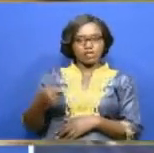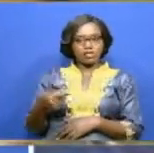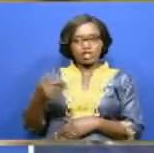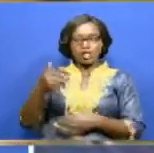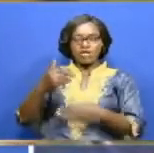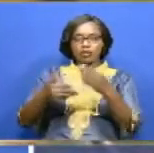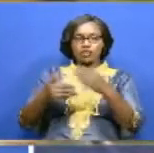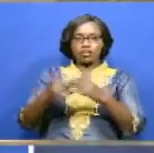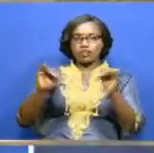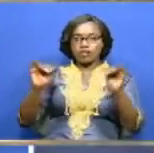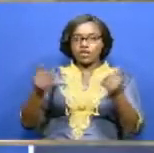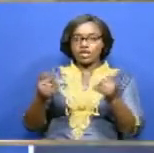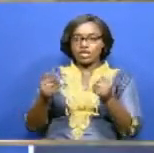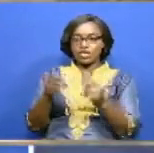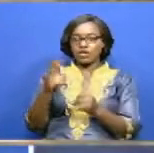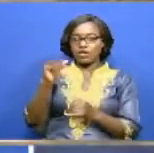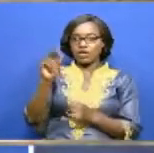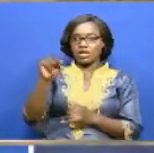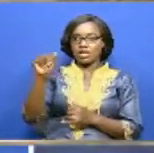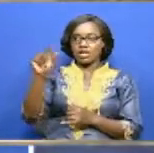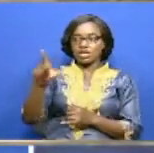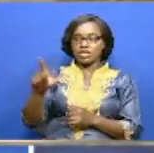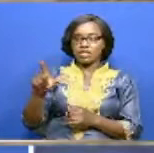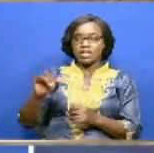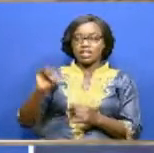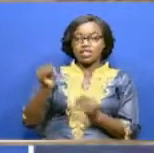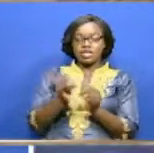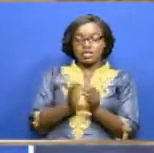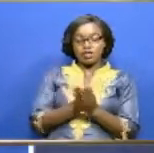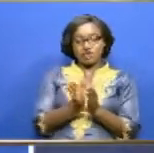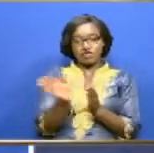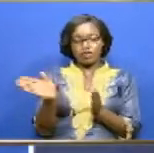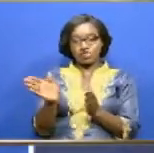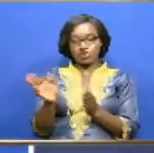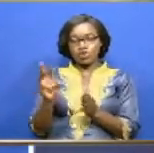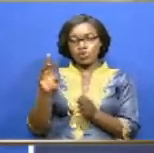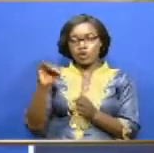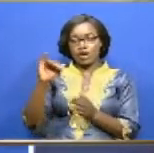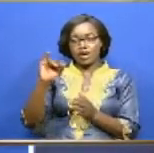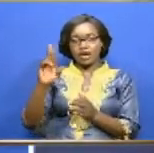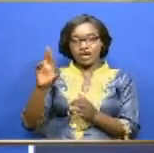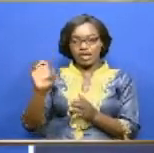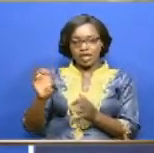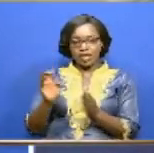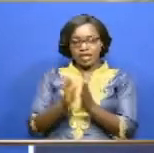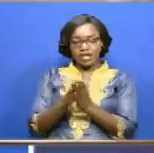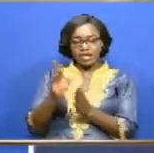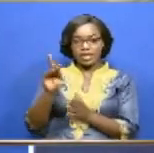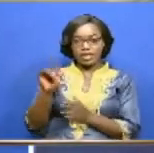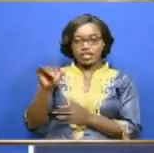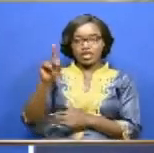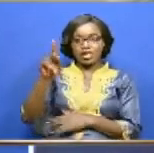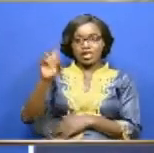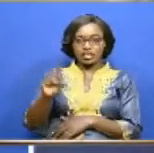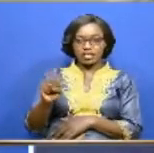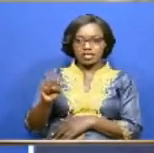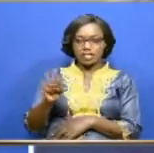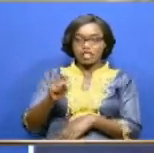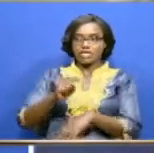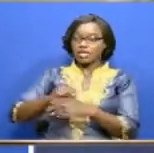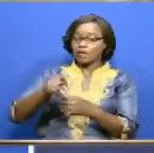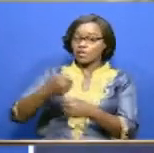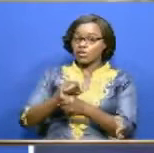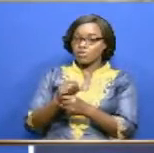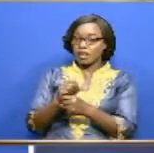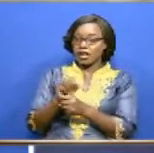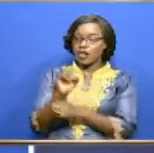new intake, canals, a new diversion weir and dikes. During the design, it was very clear that even if we do the